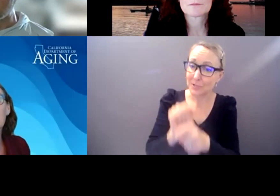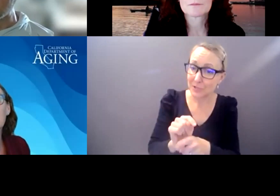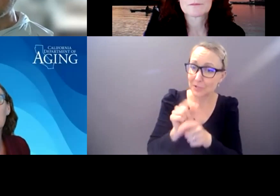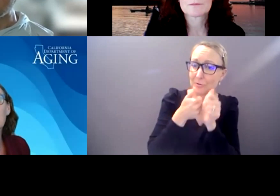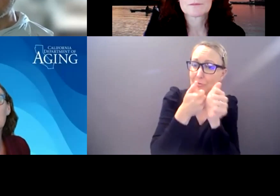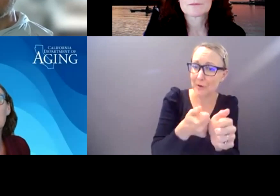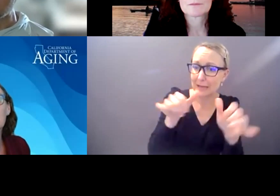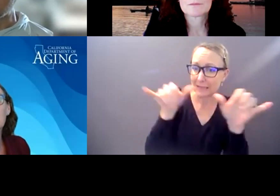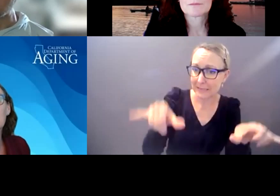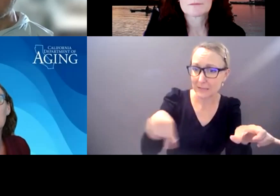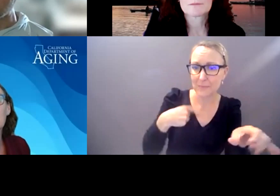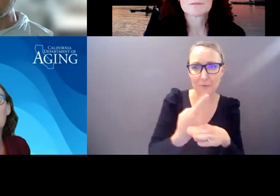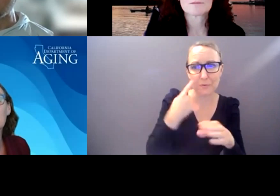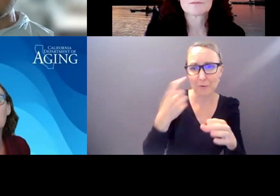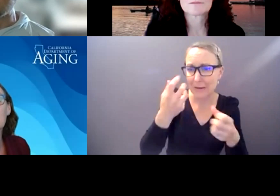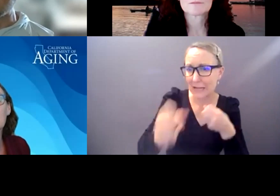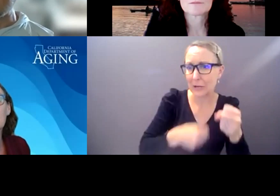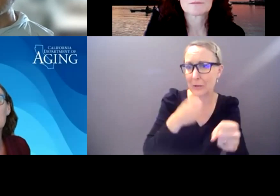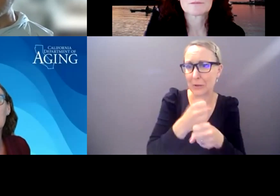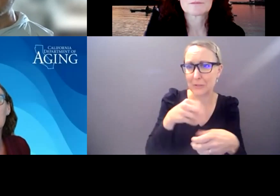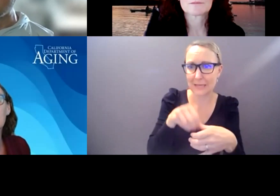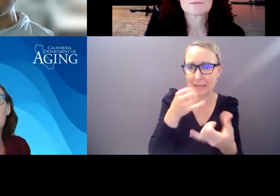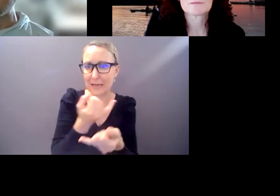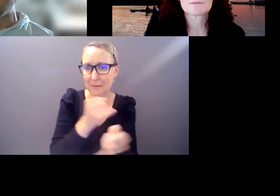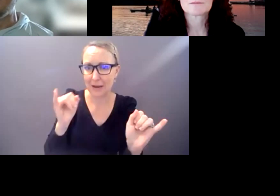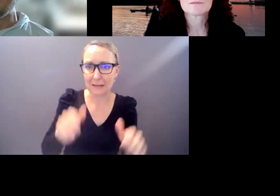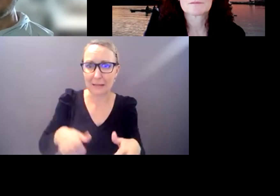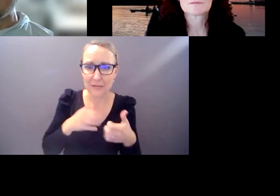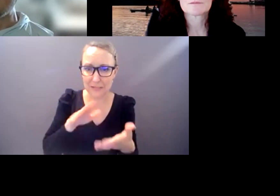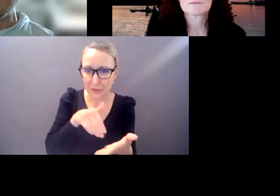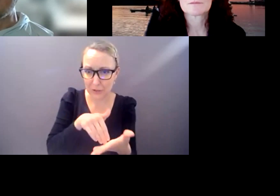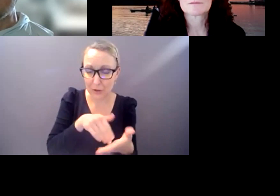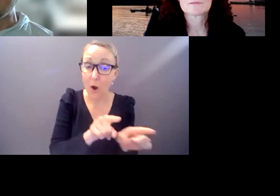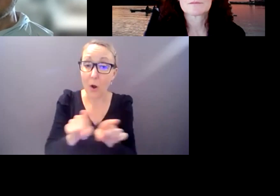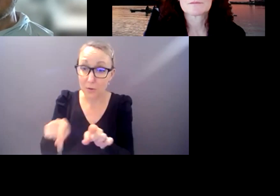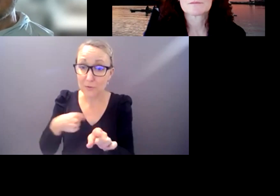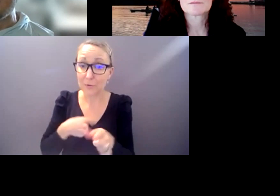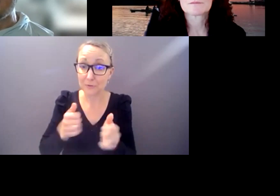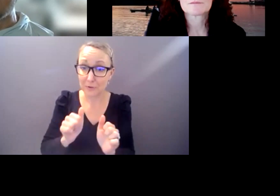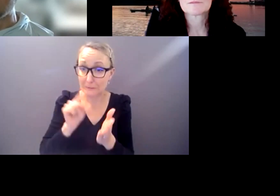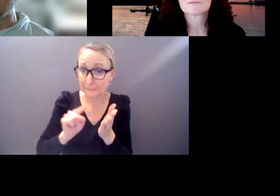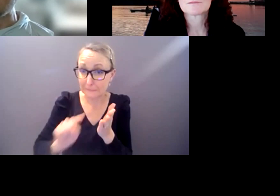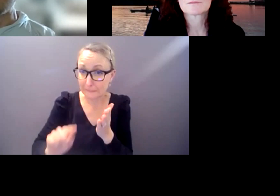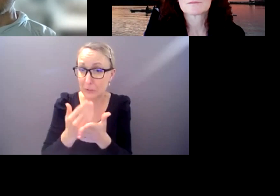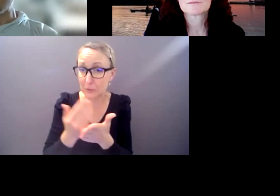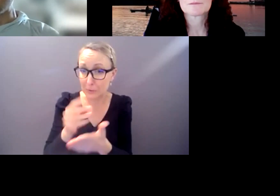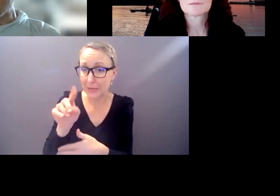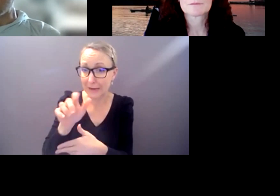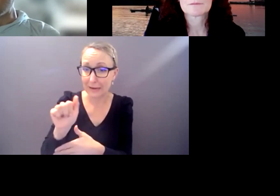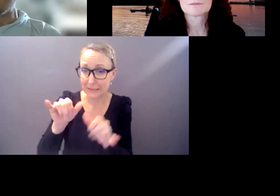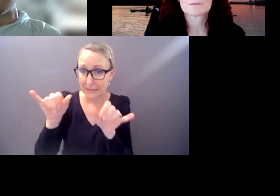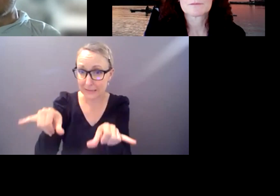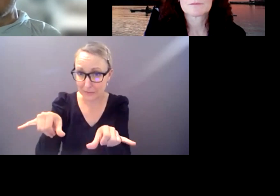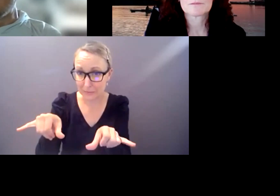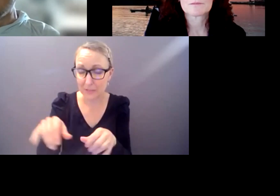used for years as an independent living center. We're also looking into new data systems. We've